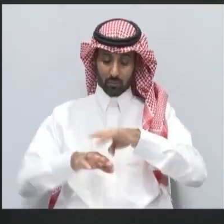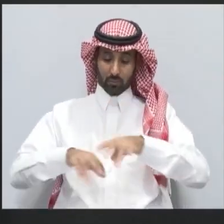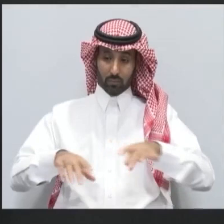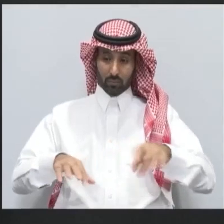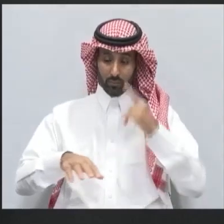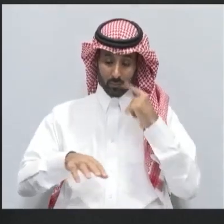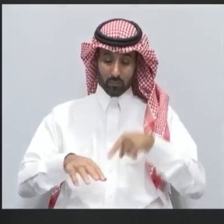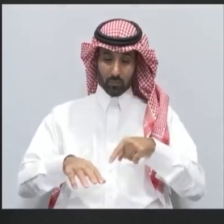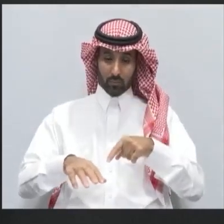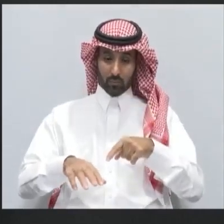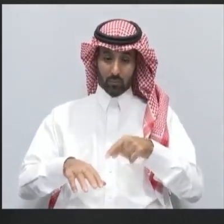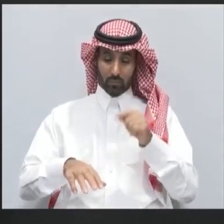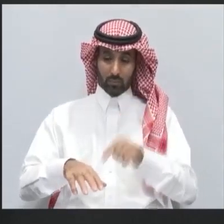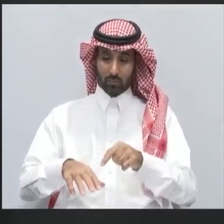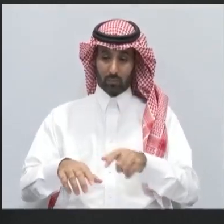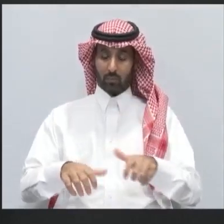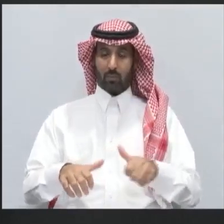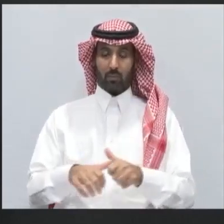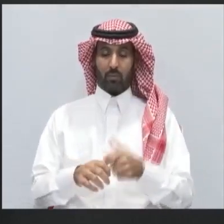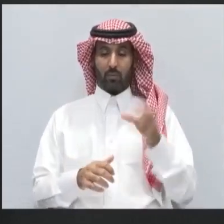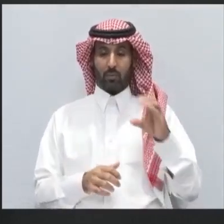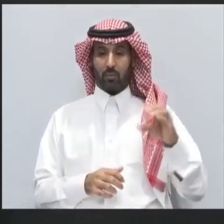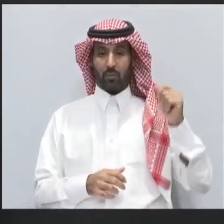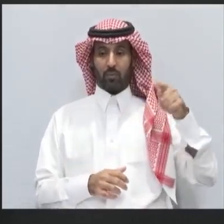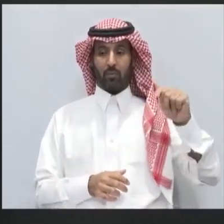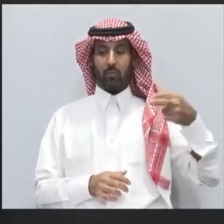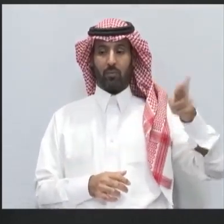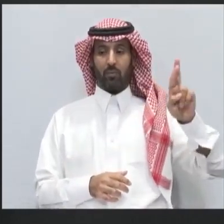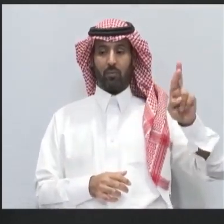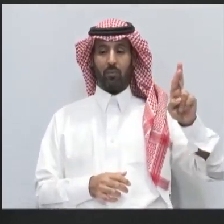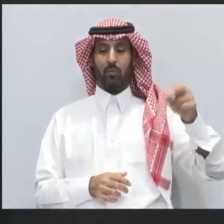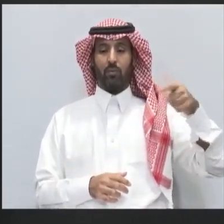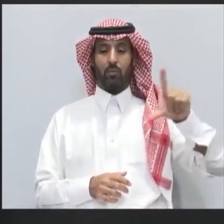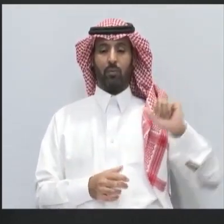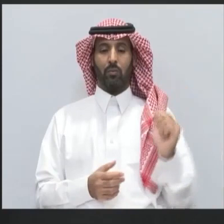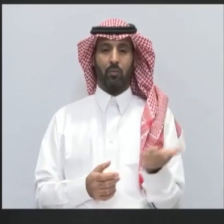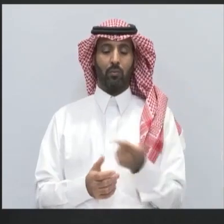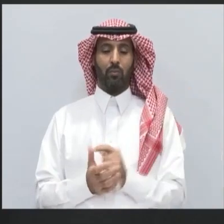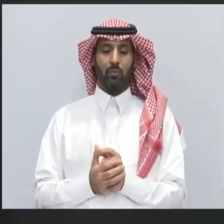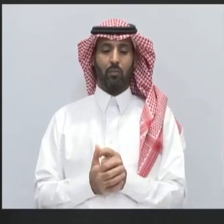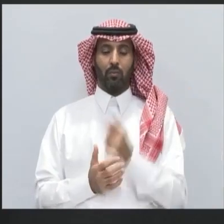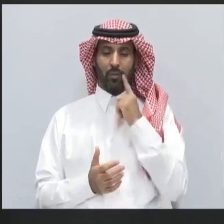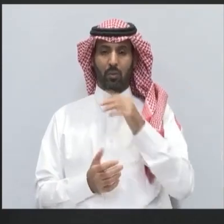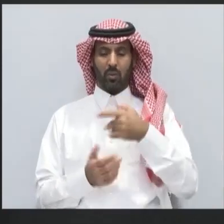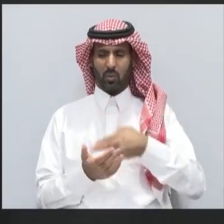now, C-Control, it's shortened to C-T-R-L, or the word escape,